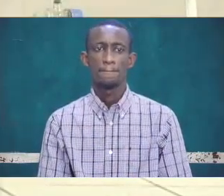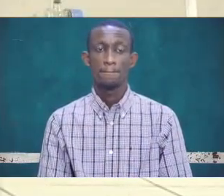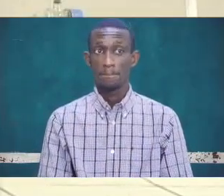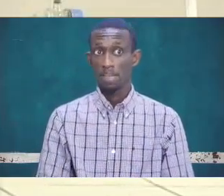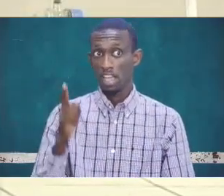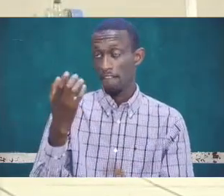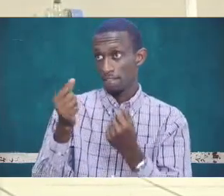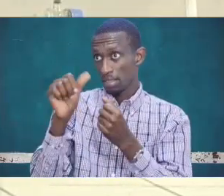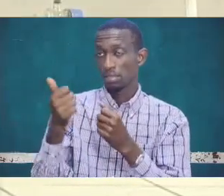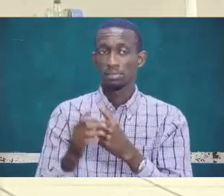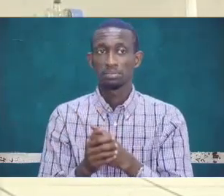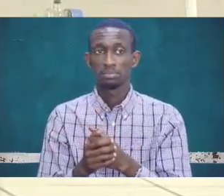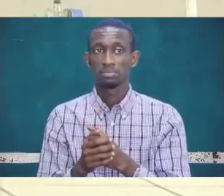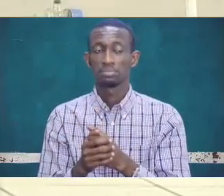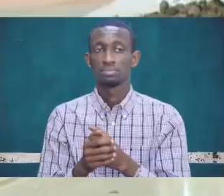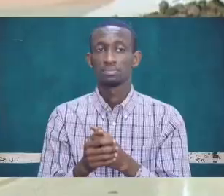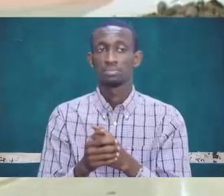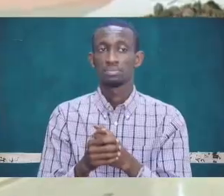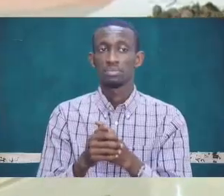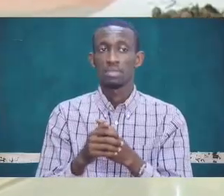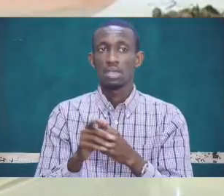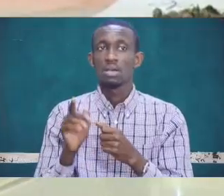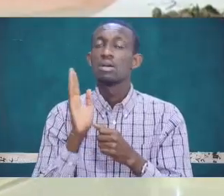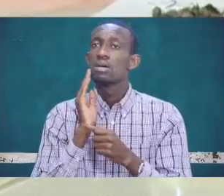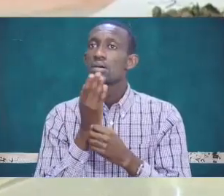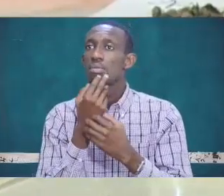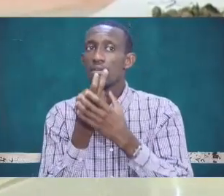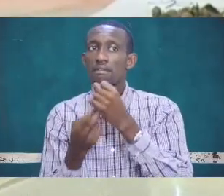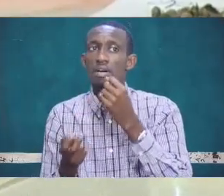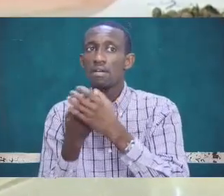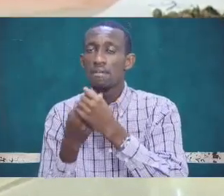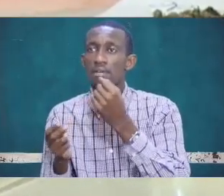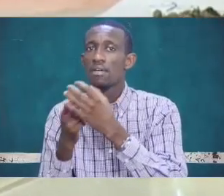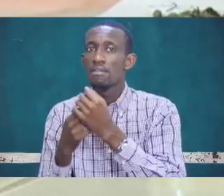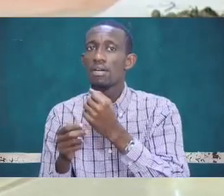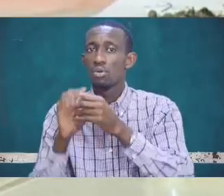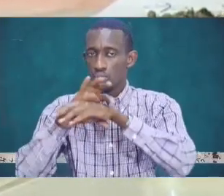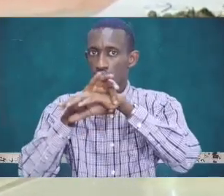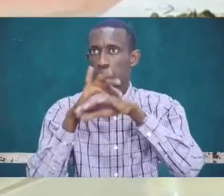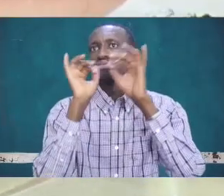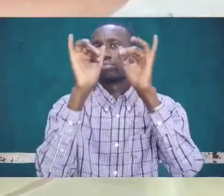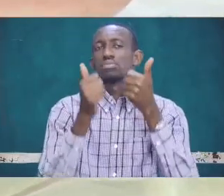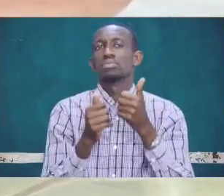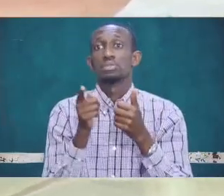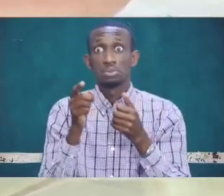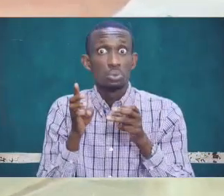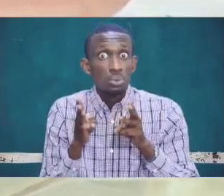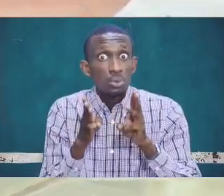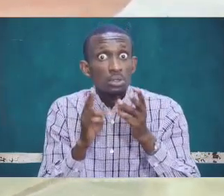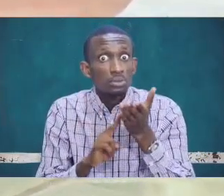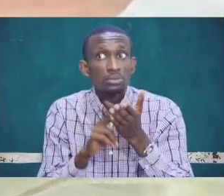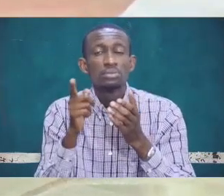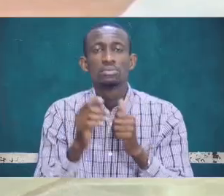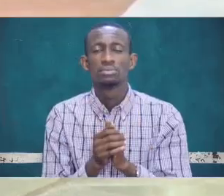the sand is remaining on the top there. So the solid and gas, this is sublimate. So the method that we are using